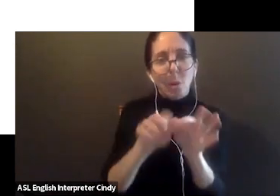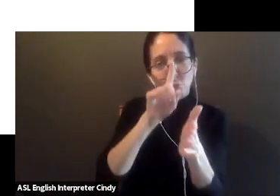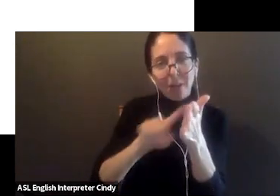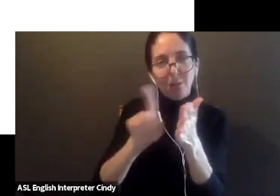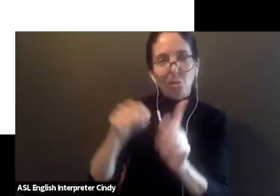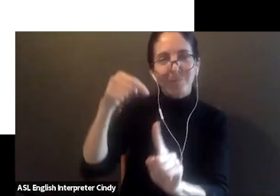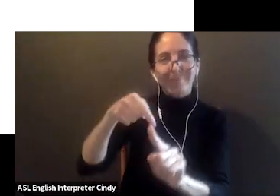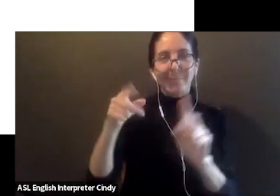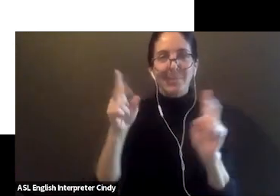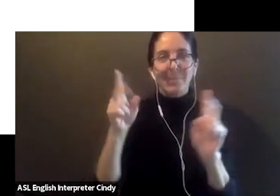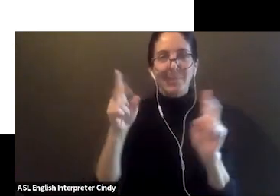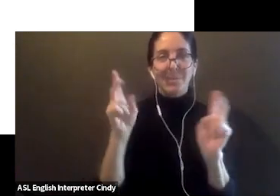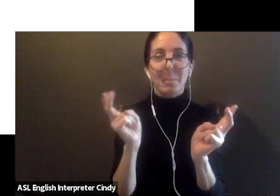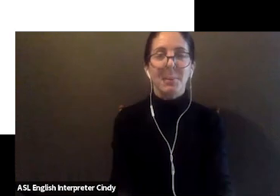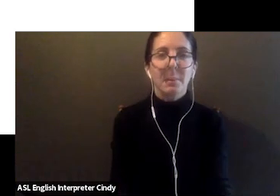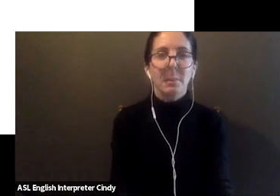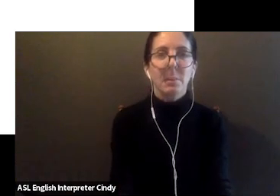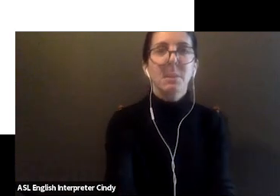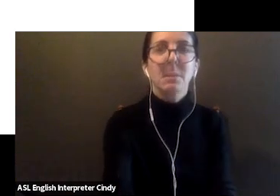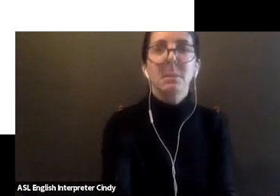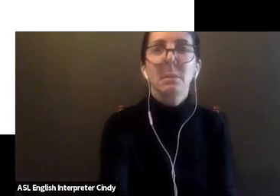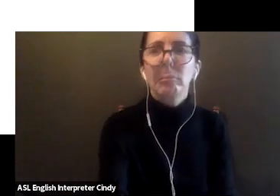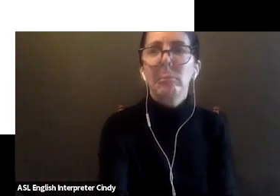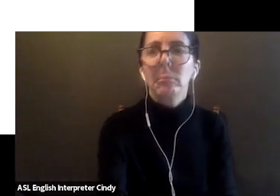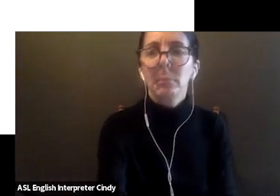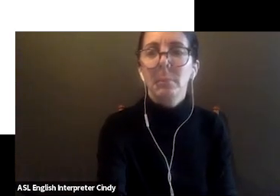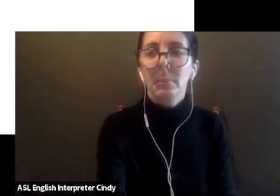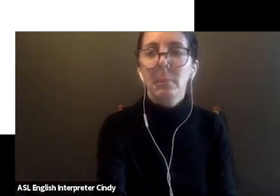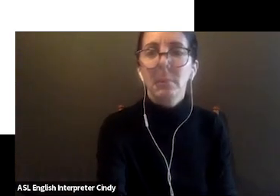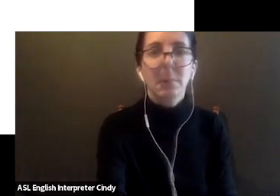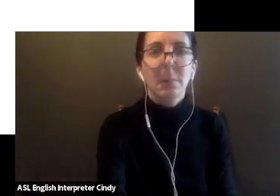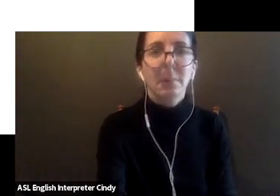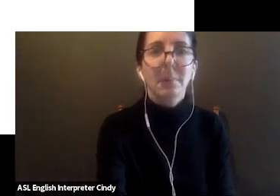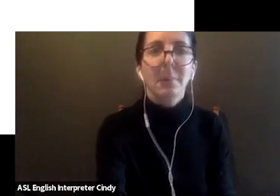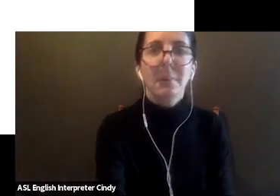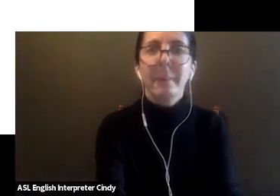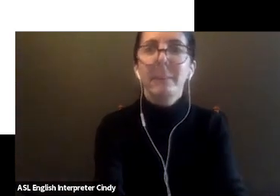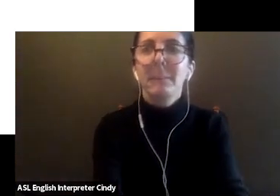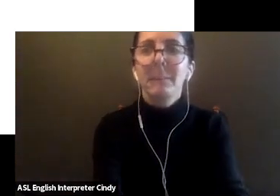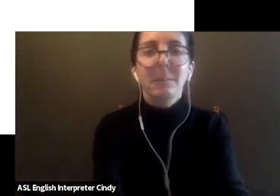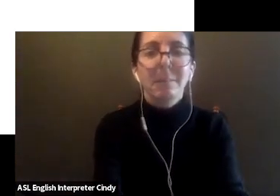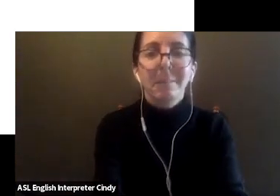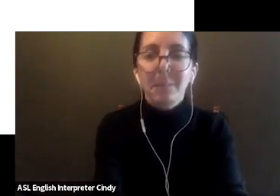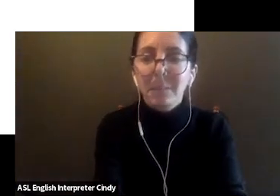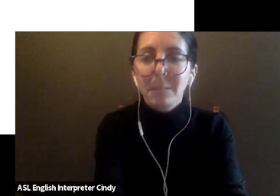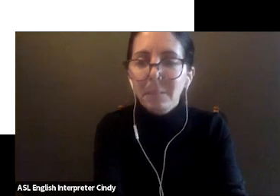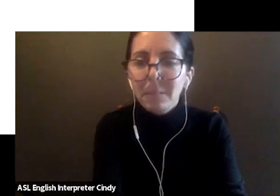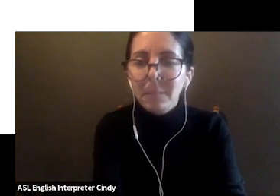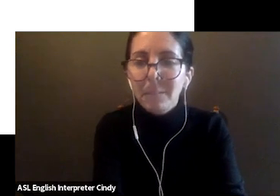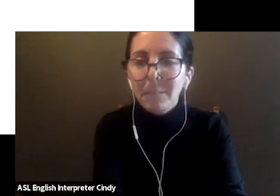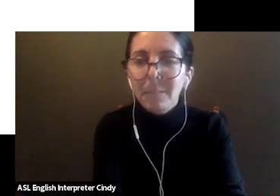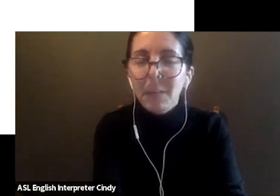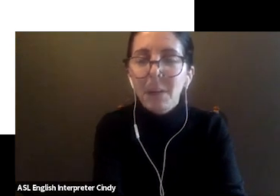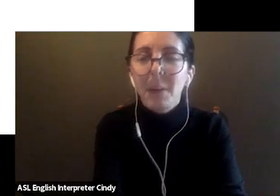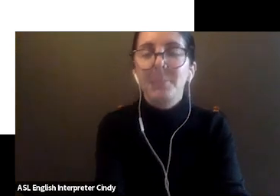topic and to capture it from different industries as well. So we had a large number of data to work with. However,